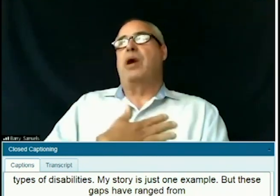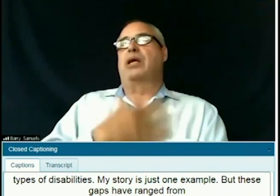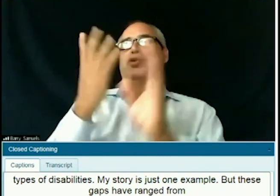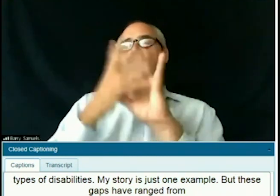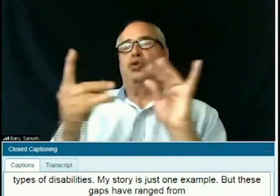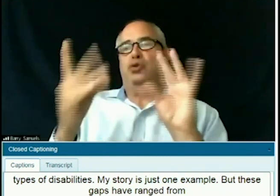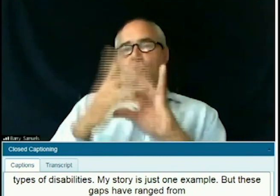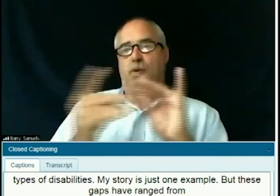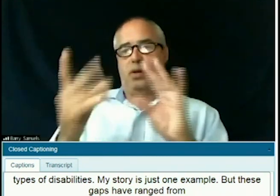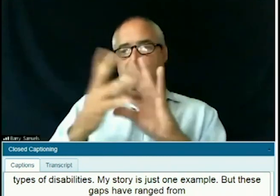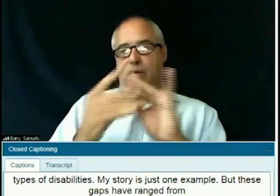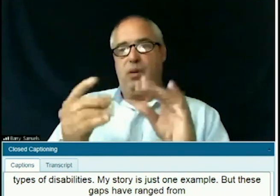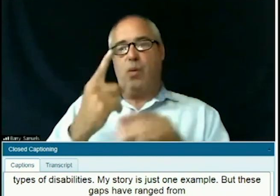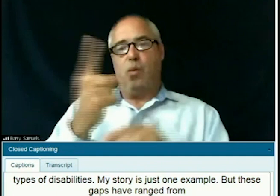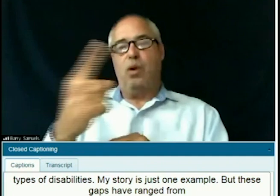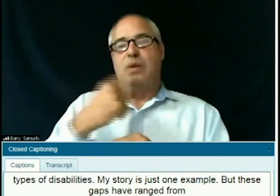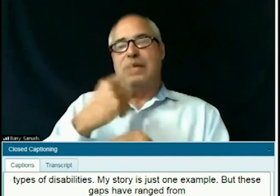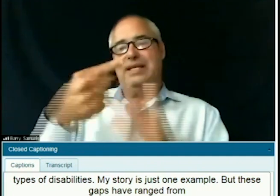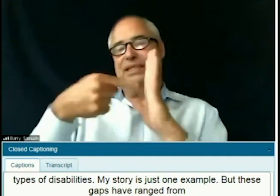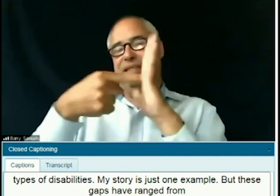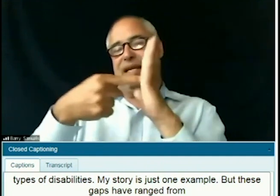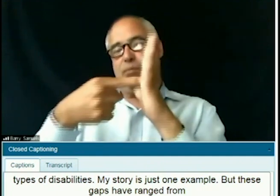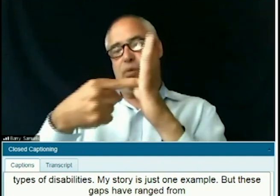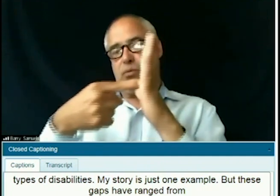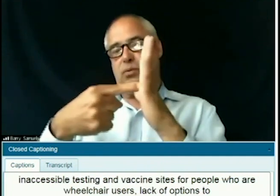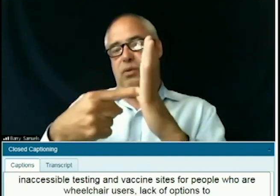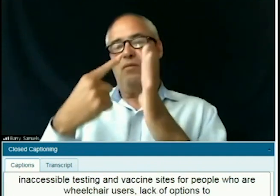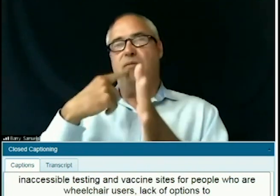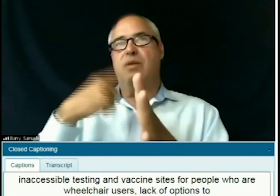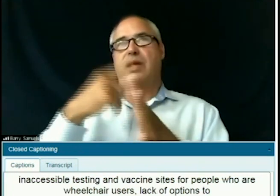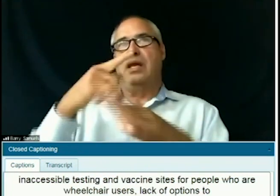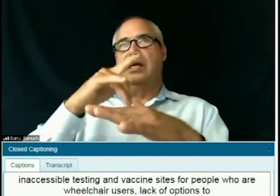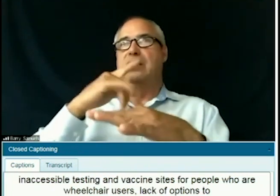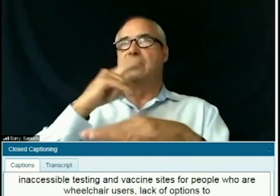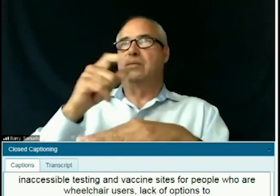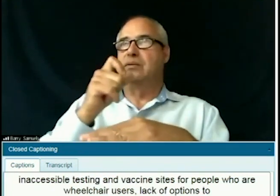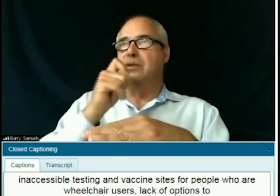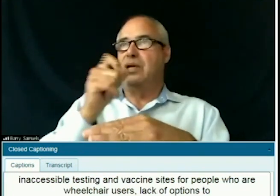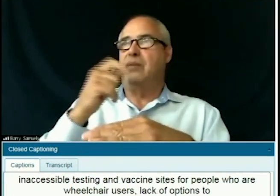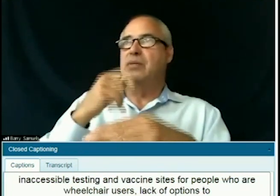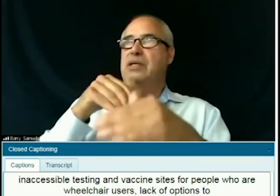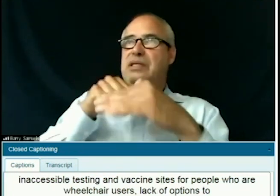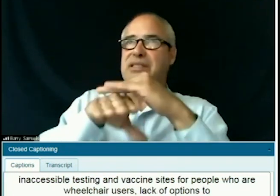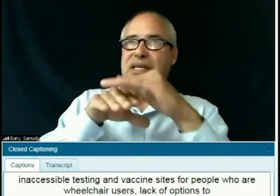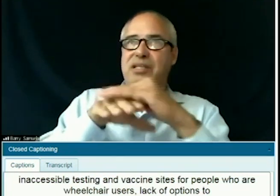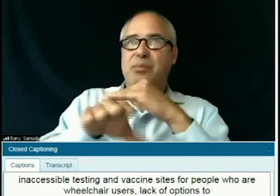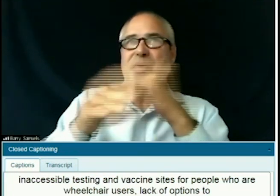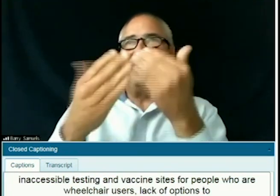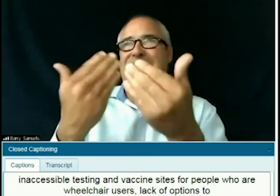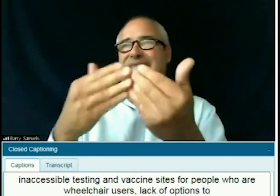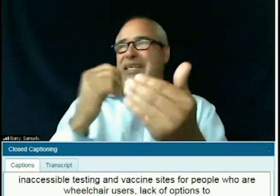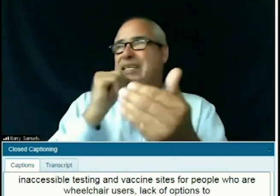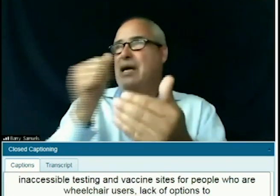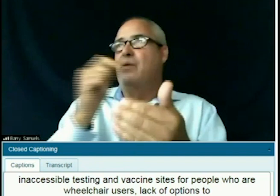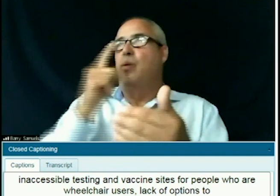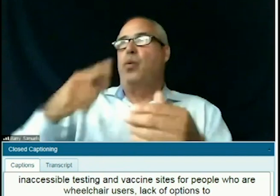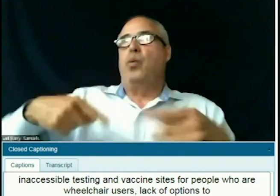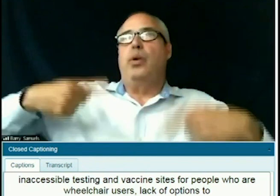but these gaps have ranged from inaccessible testing and vaccine sites for people who are wheelchair